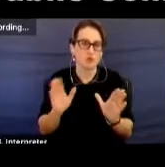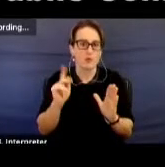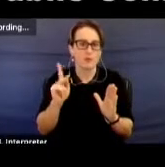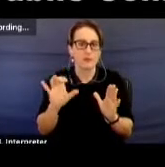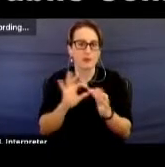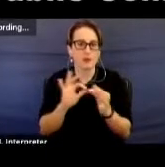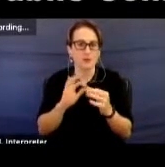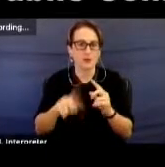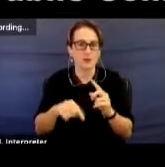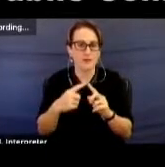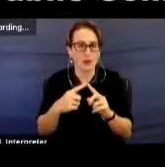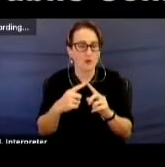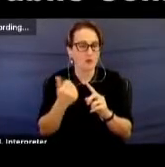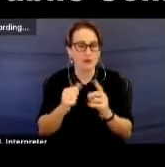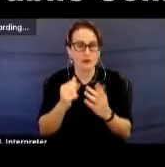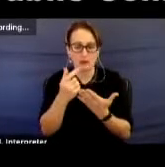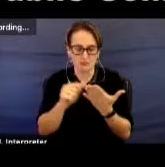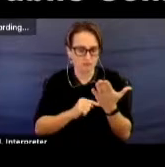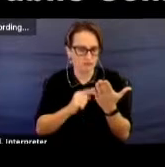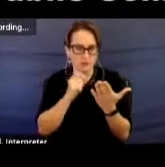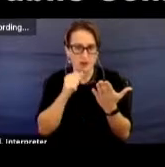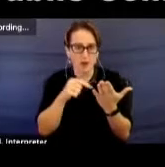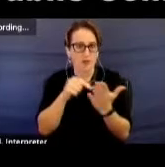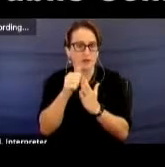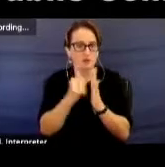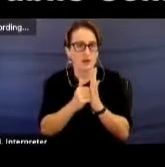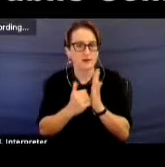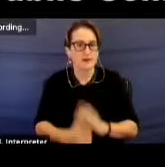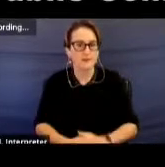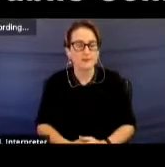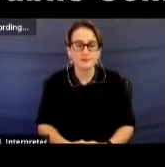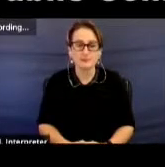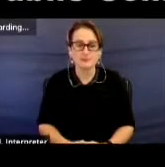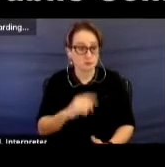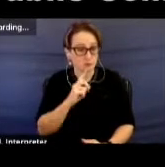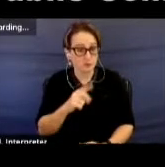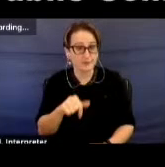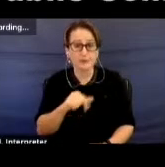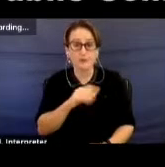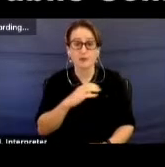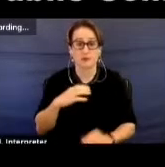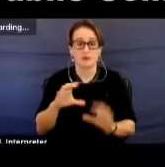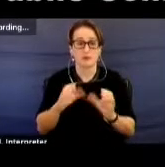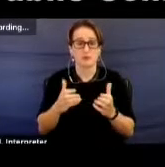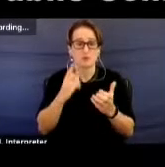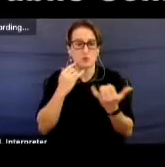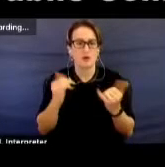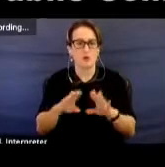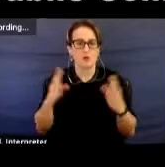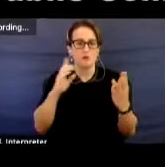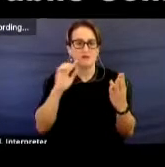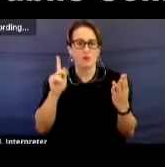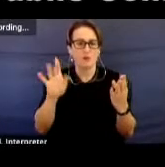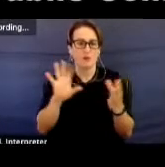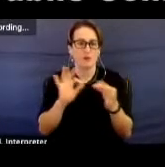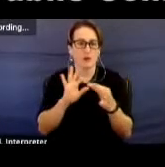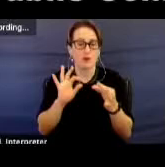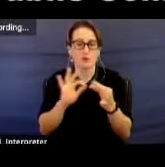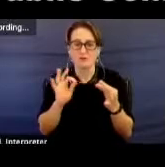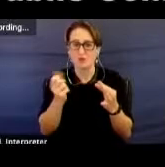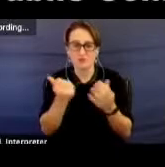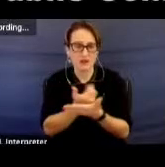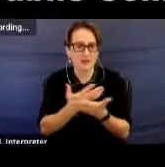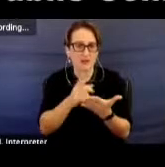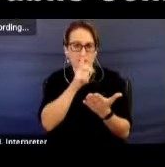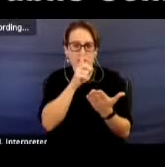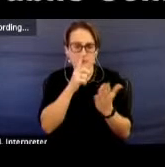comment on items not on the agenda. Yes, Chair. The Commission will now take public comment on items not on the